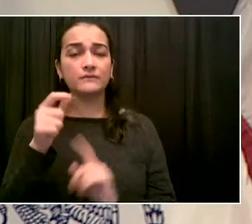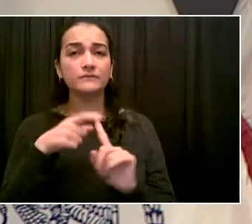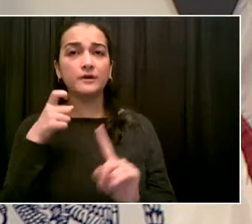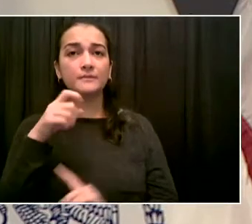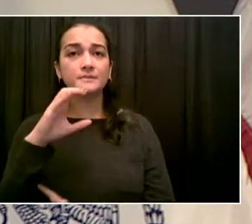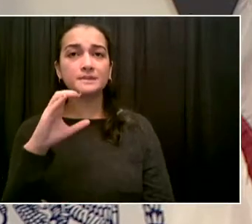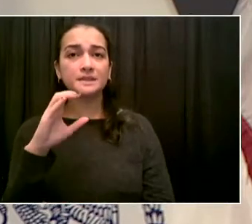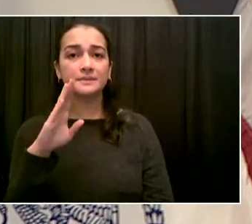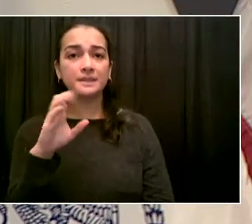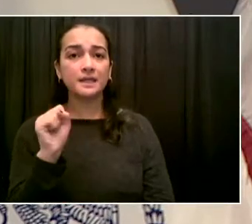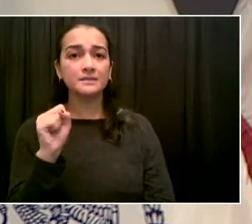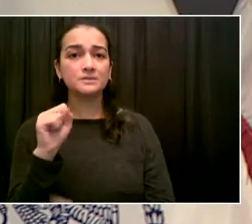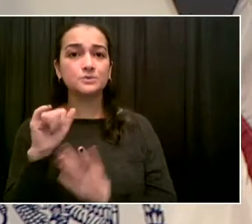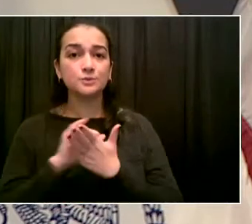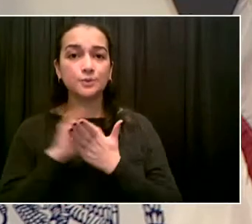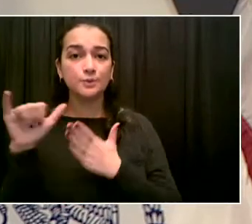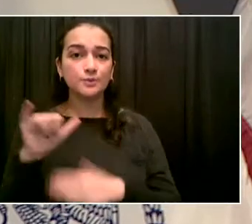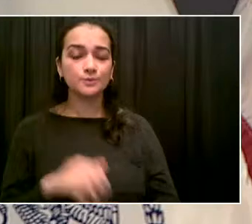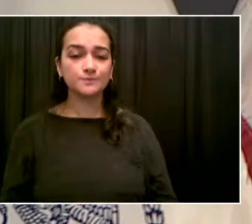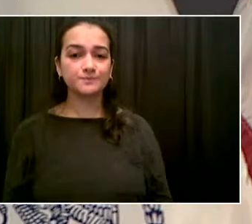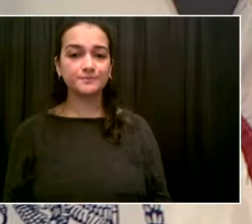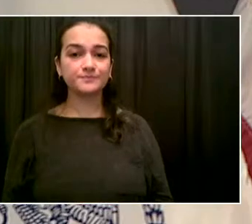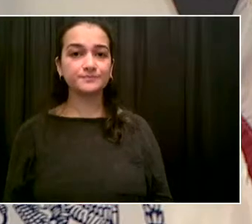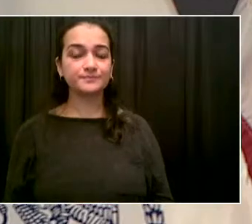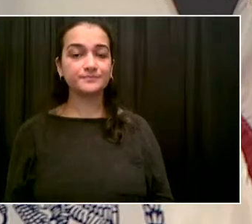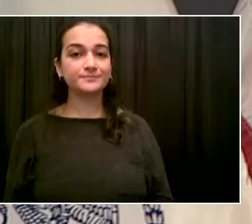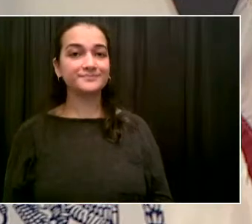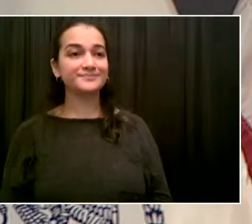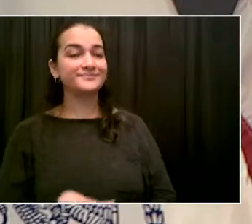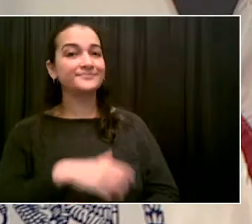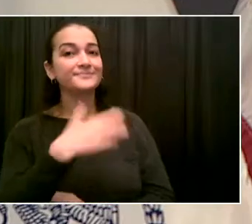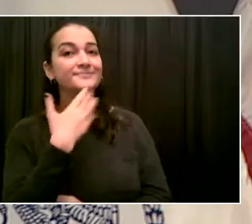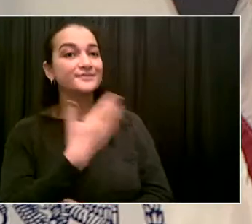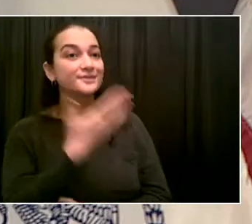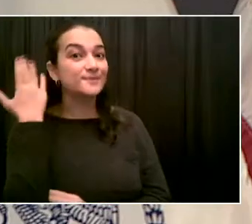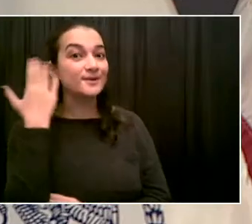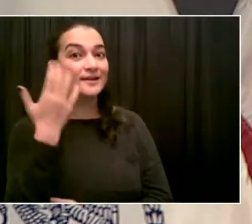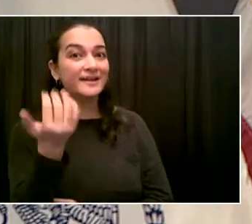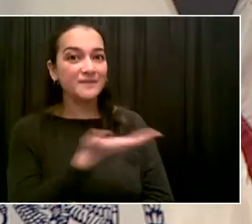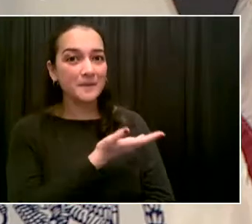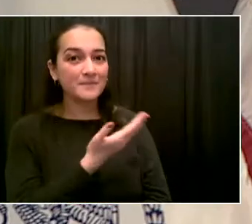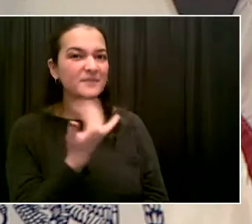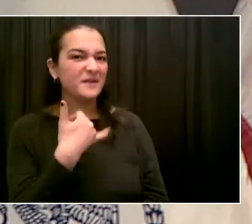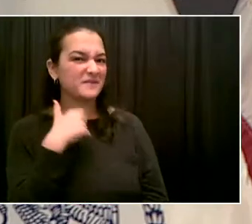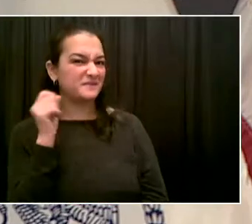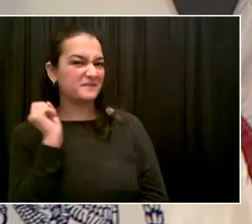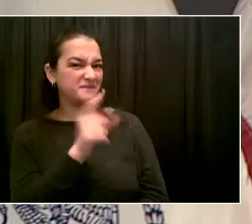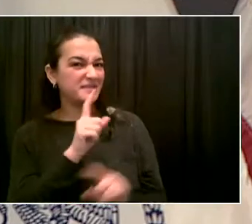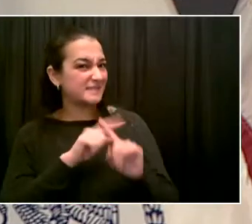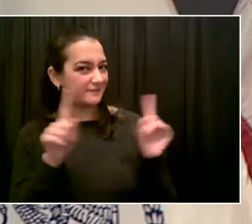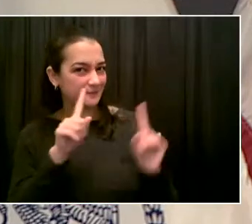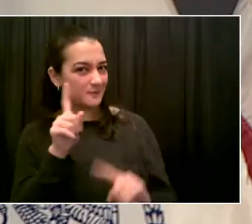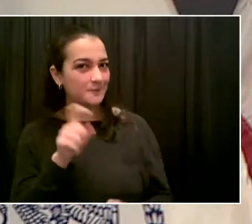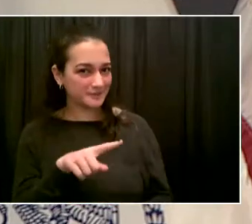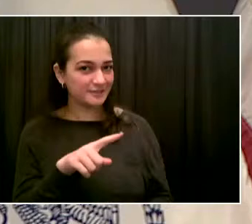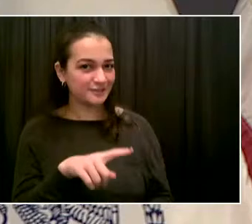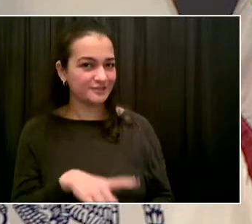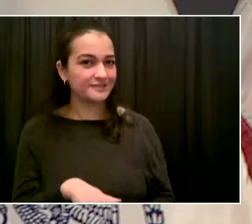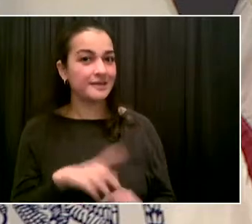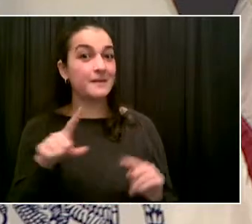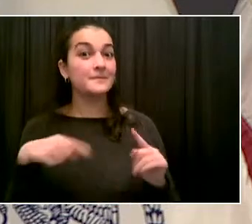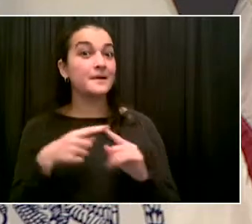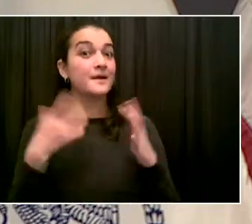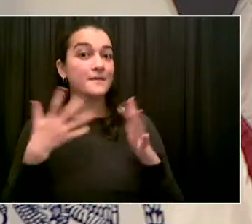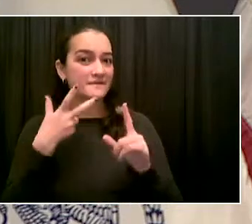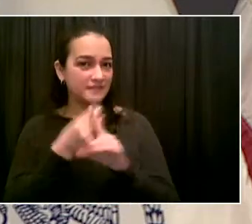Good morning, everyone. I've got a different question about the vaccine effort. There's still communities that have very low uptake